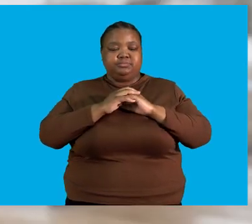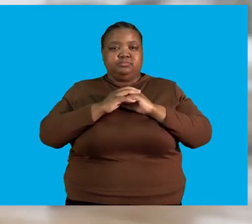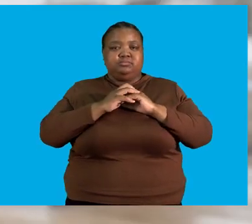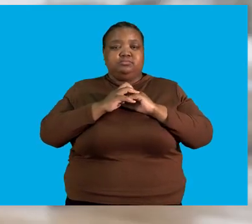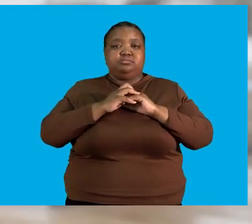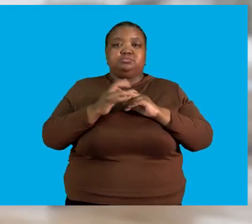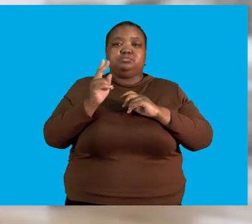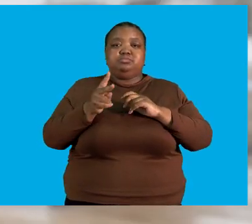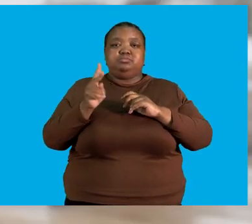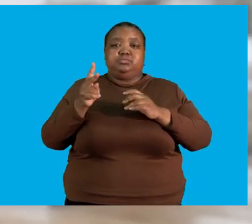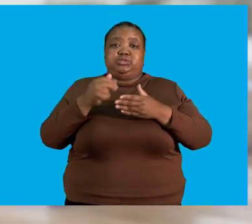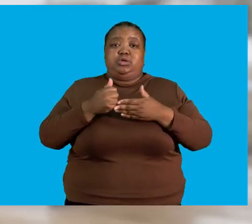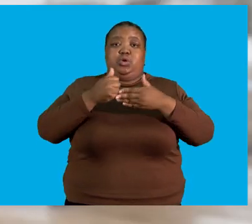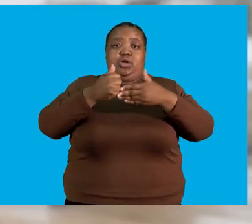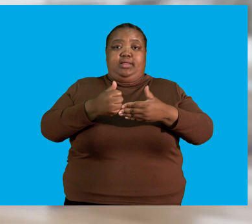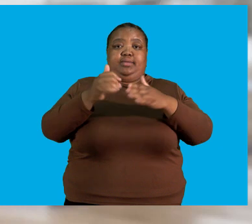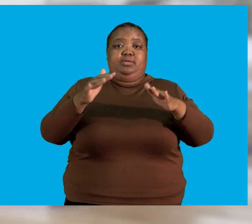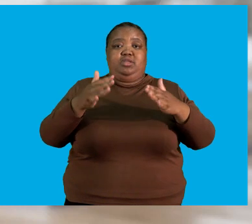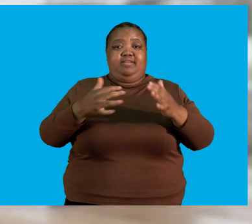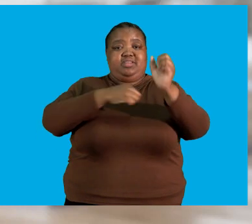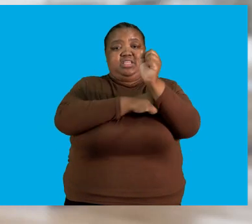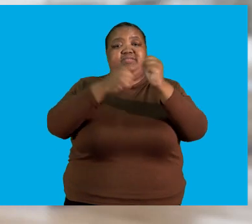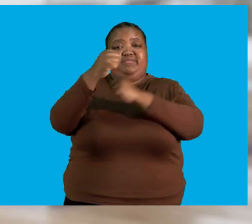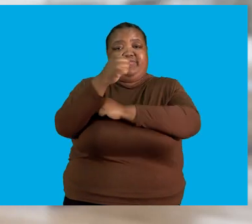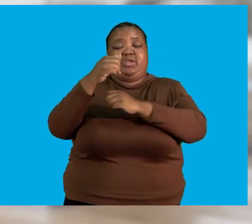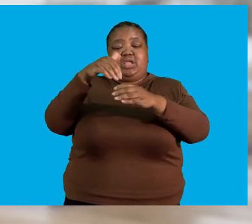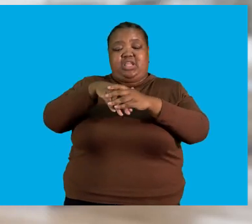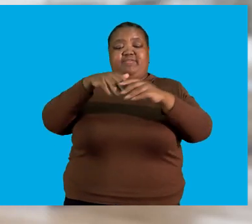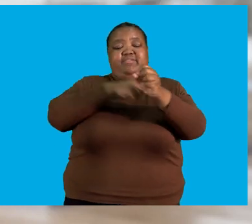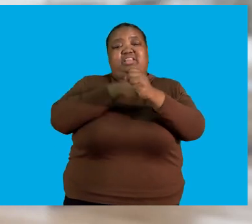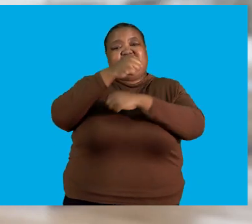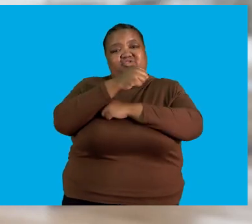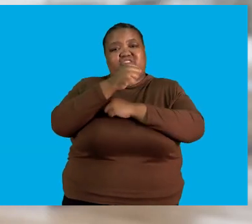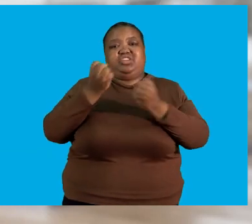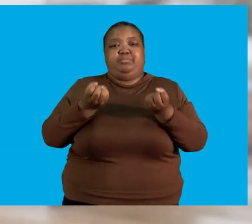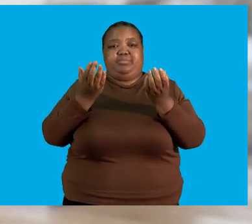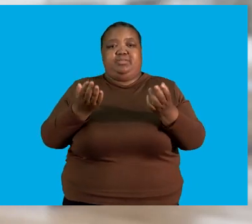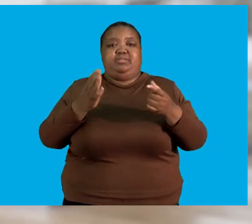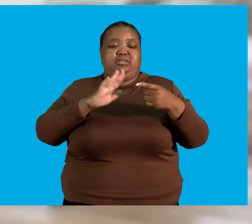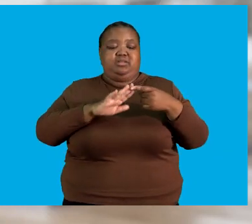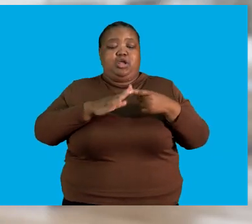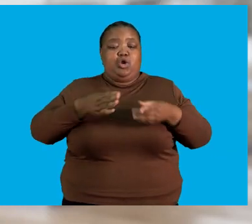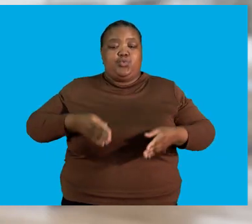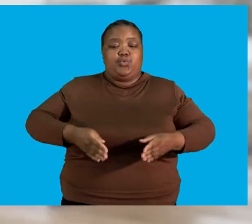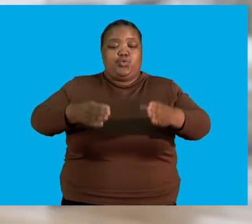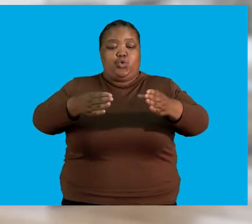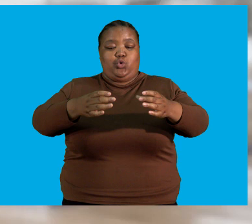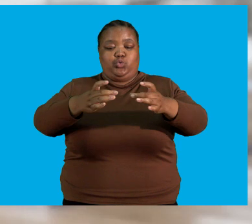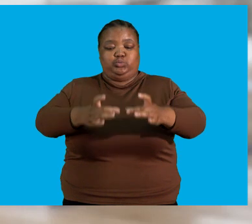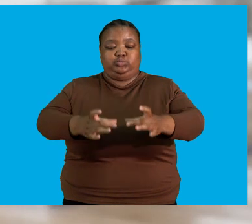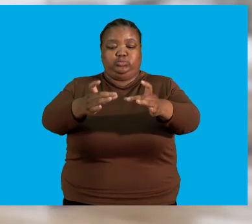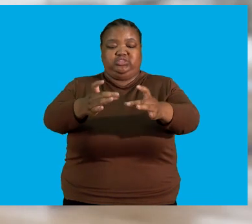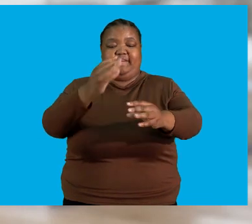in. We can also help in providing infrastructure. So this could include fixing